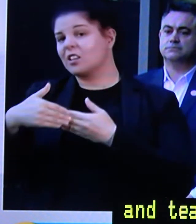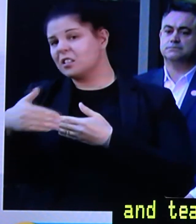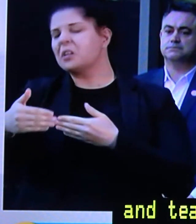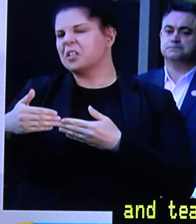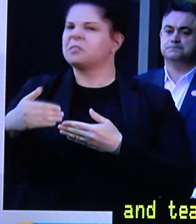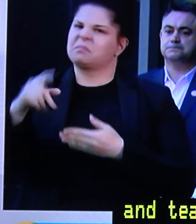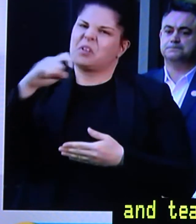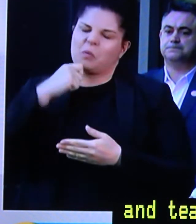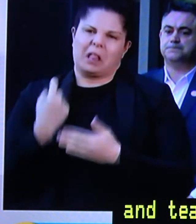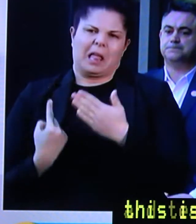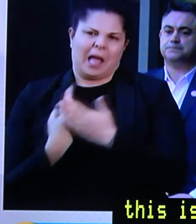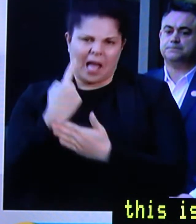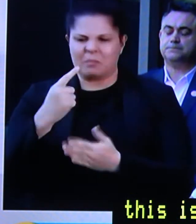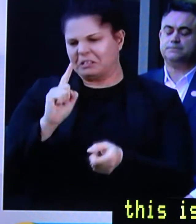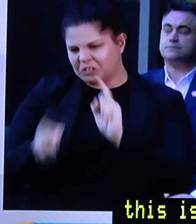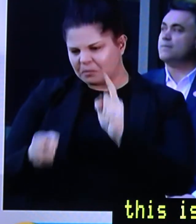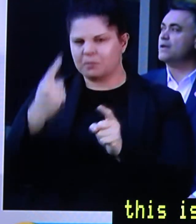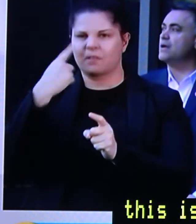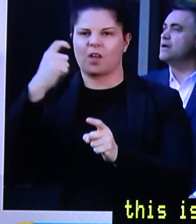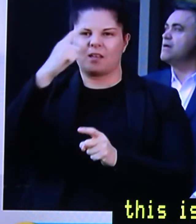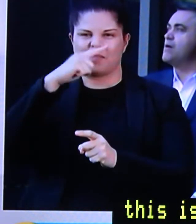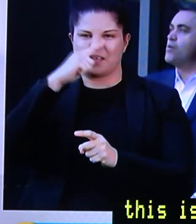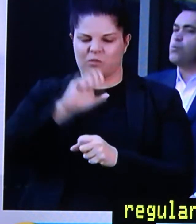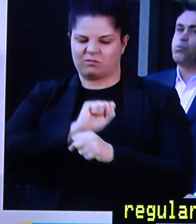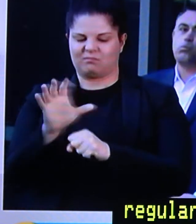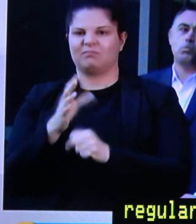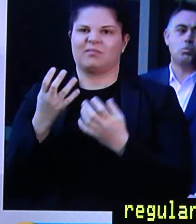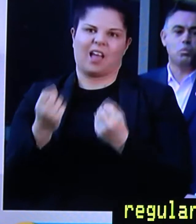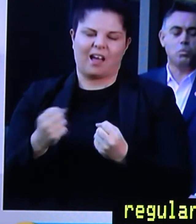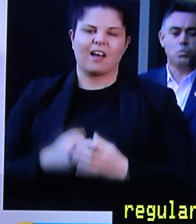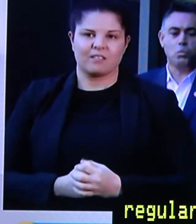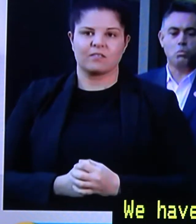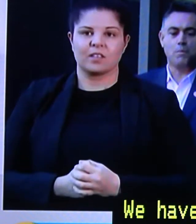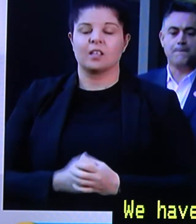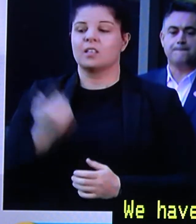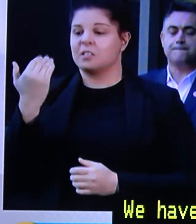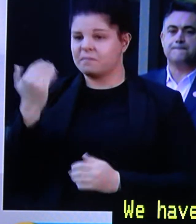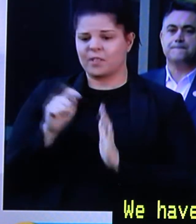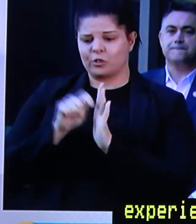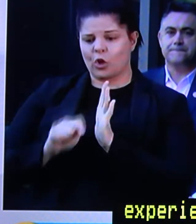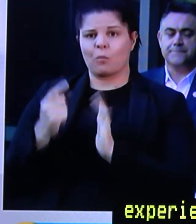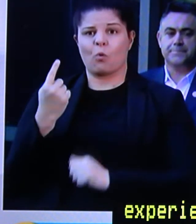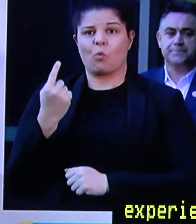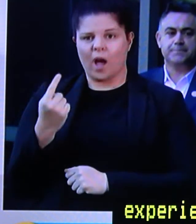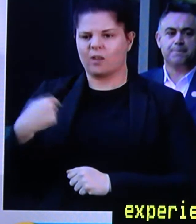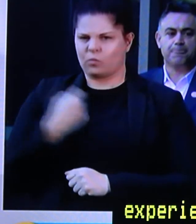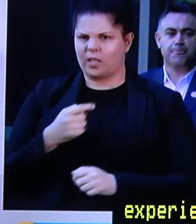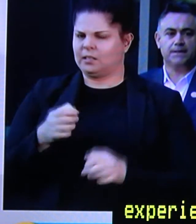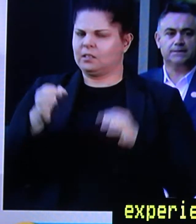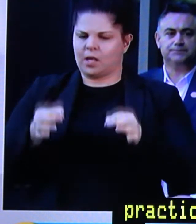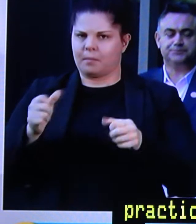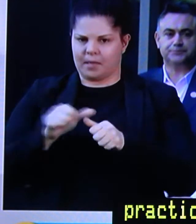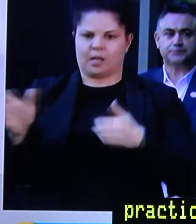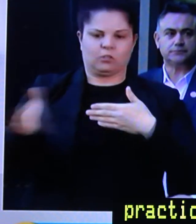from our experience in Term 1, best practice when it comes to isolating a case, shutting down a school, doing a deep clean, and then